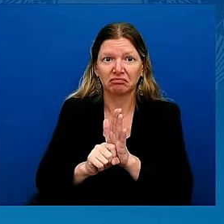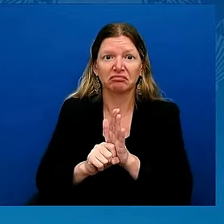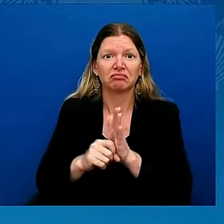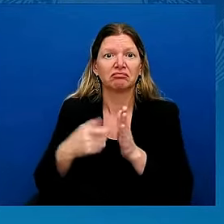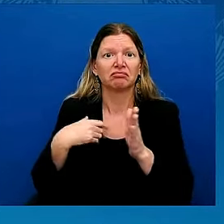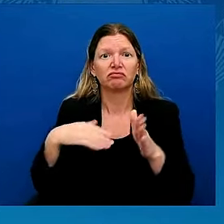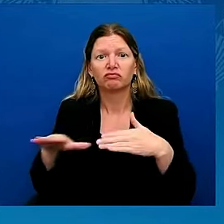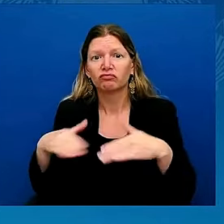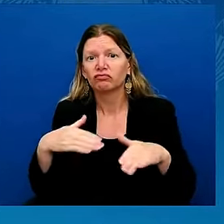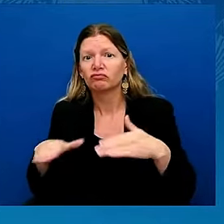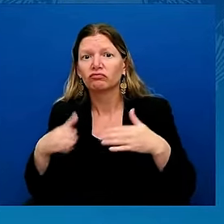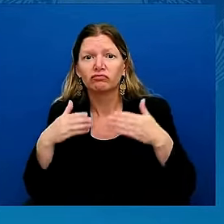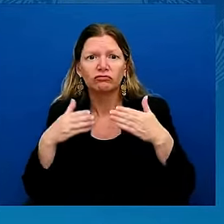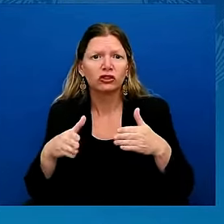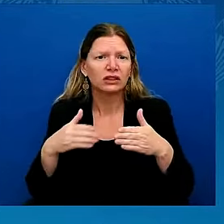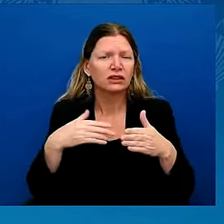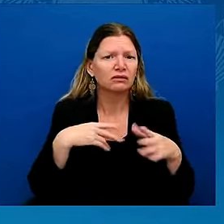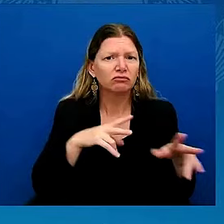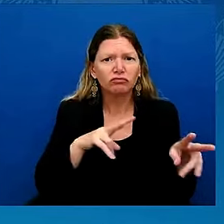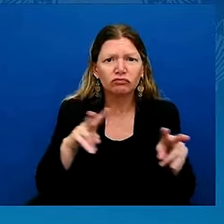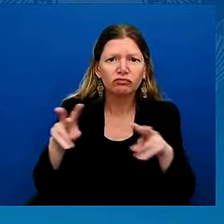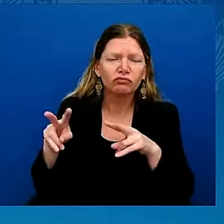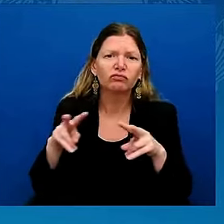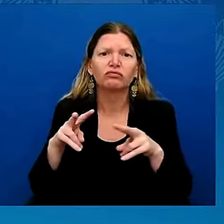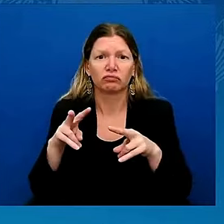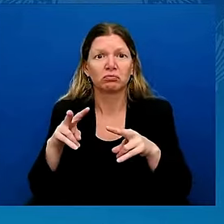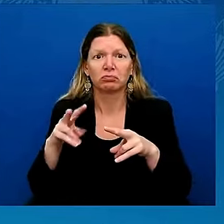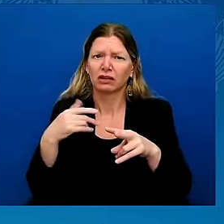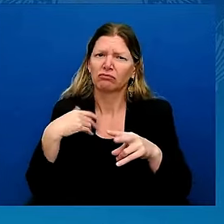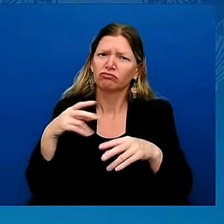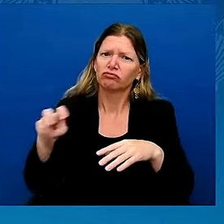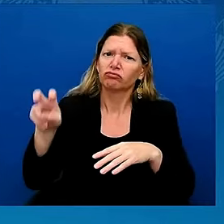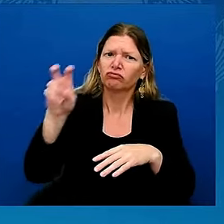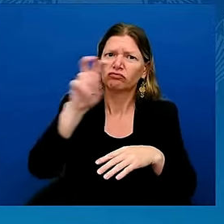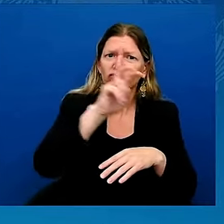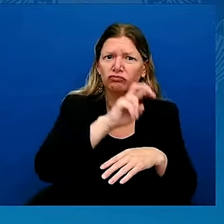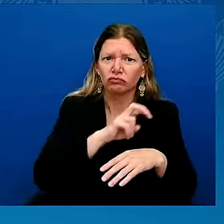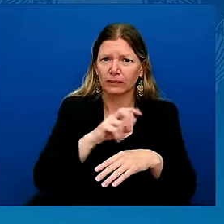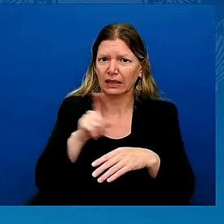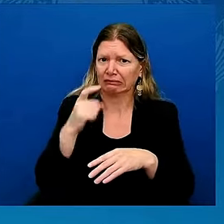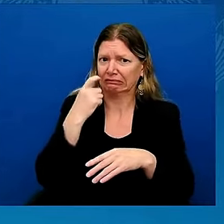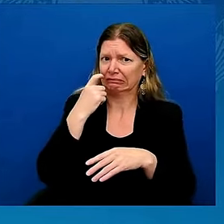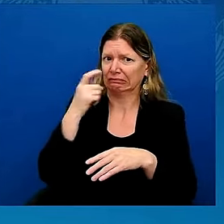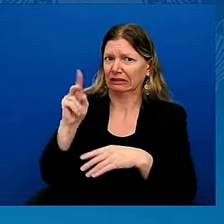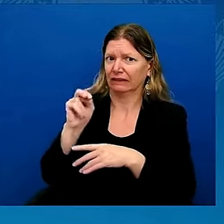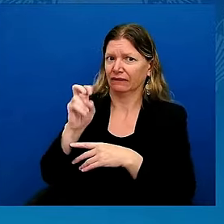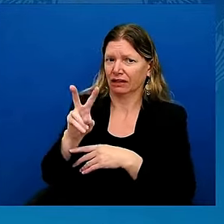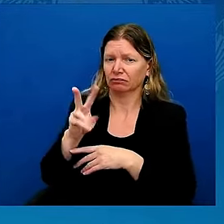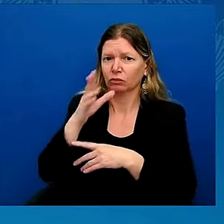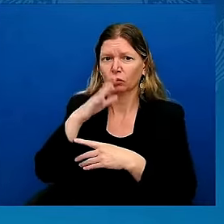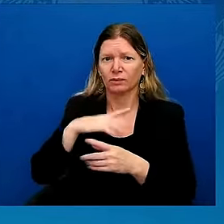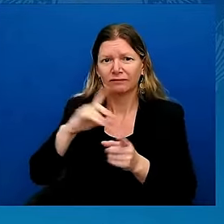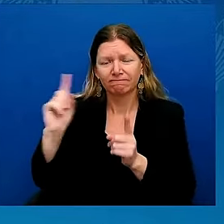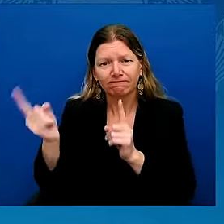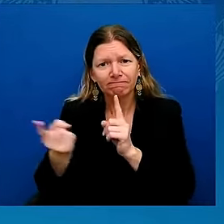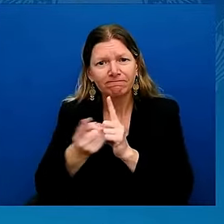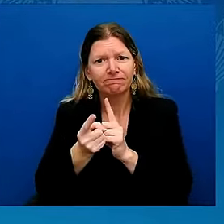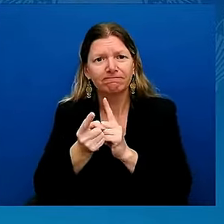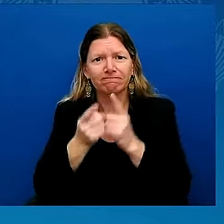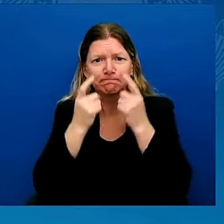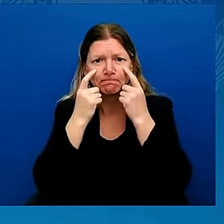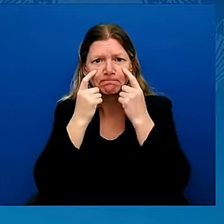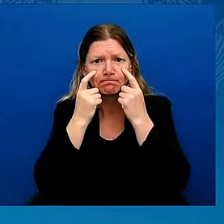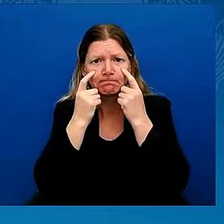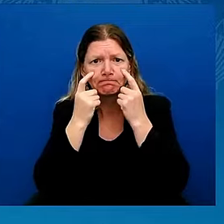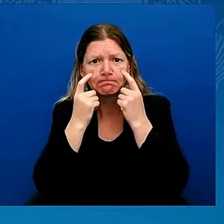in Nevada and a woman came up to me with tears in her eyes and she showed me the receipts for her mother's insulin.